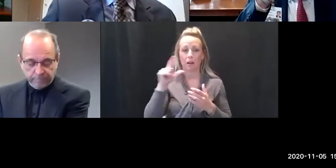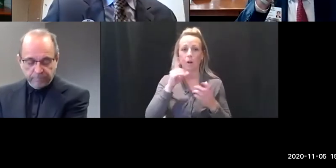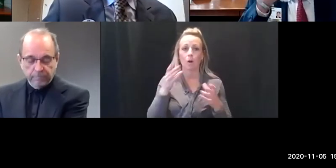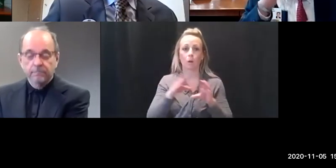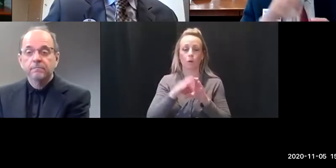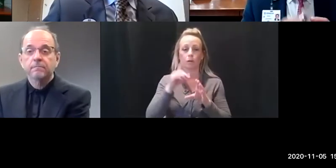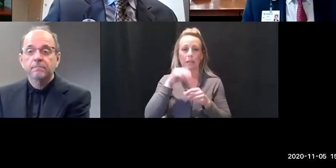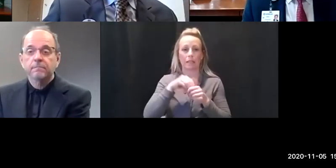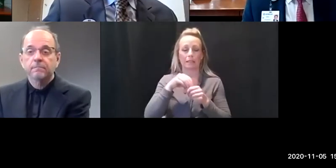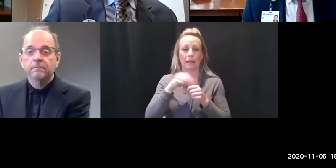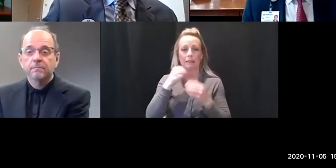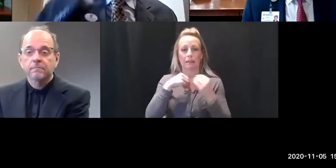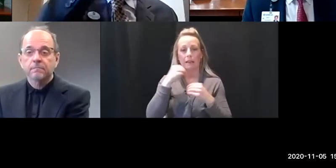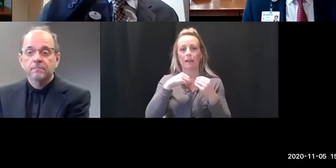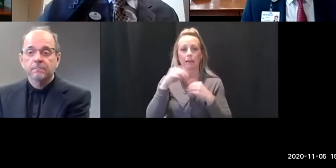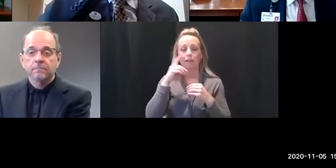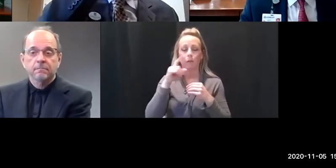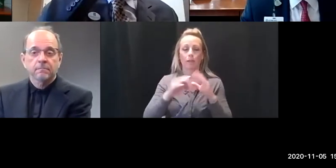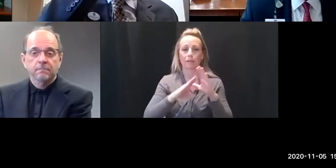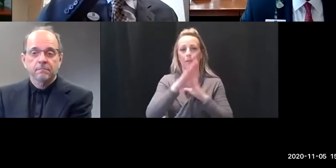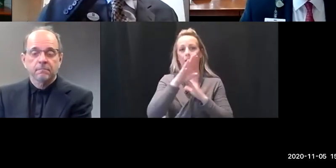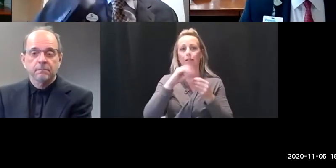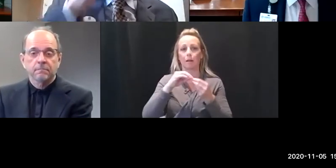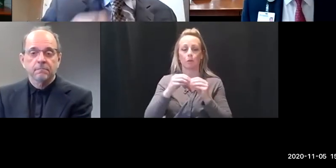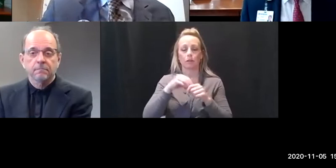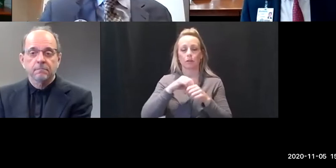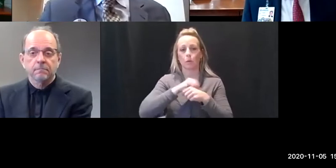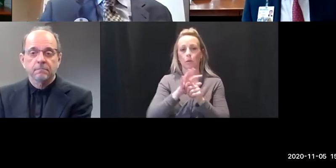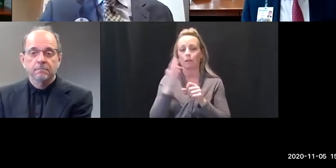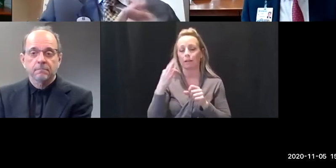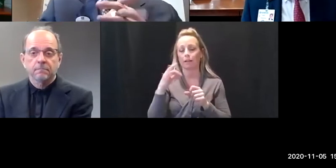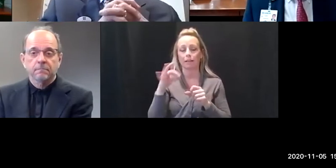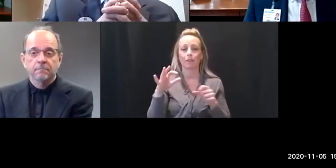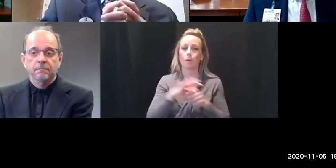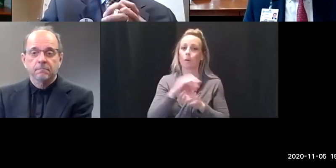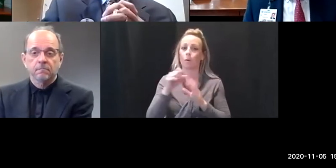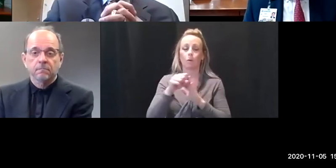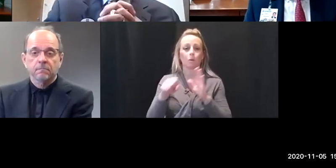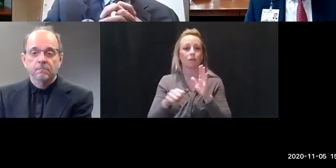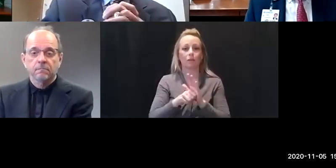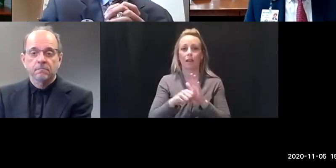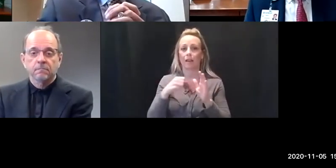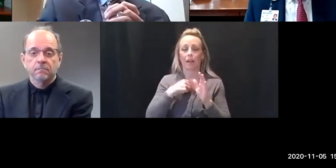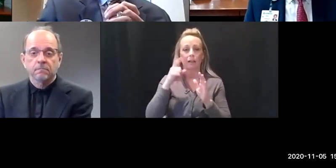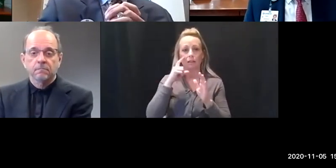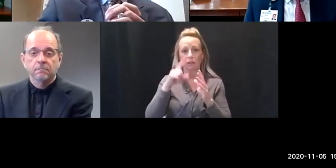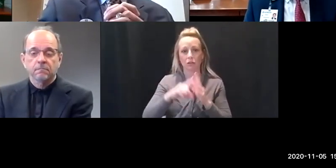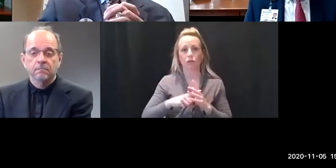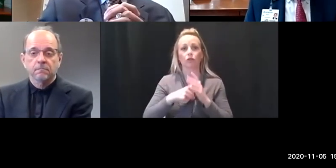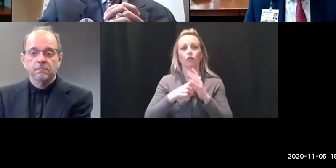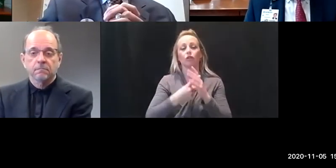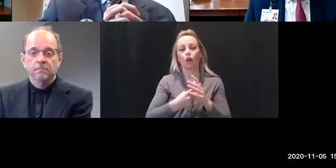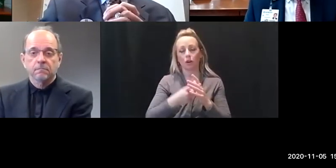dining because of the spiking COVID-19 numbers. The entire state has entered into mitigation measures under the